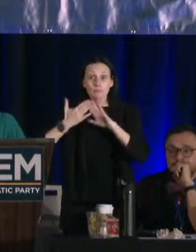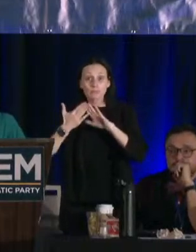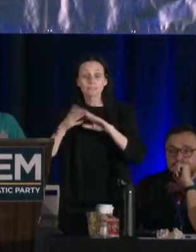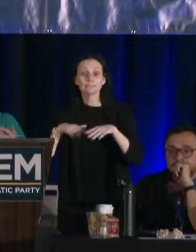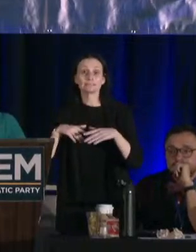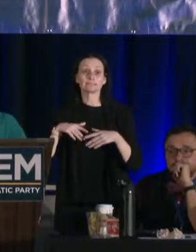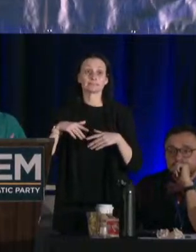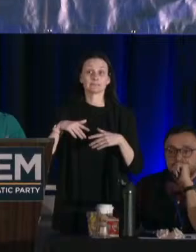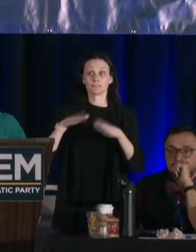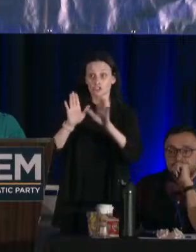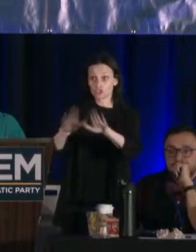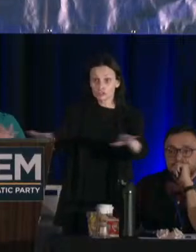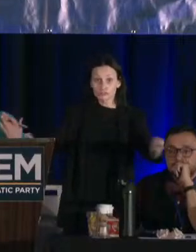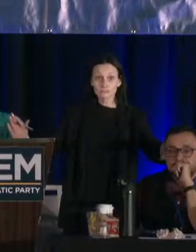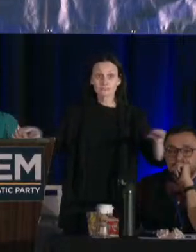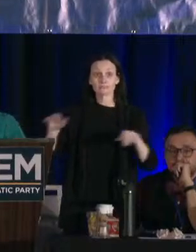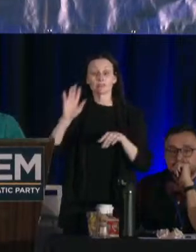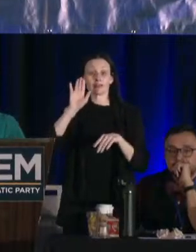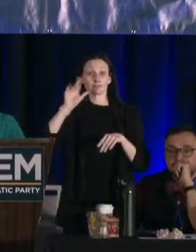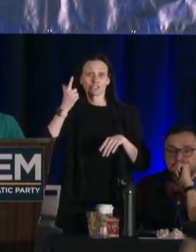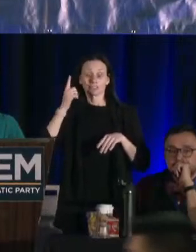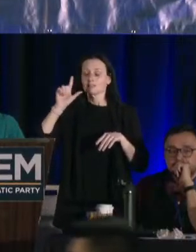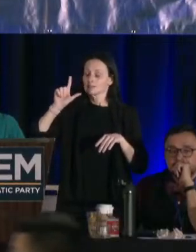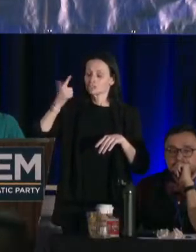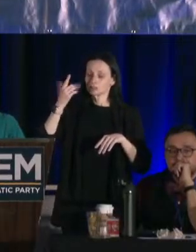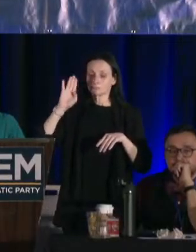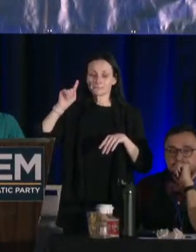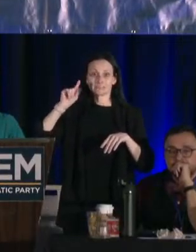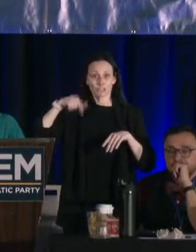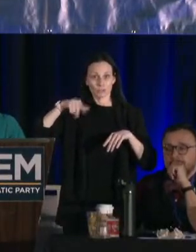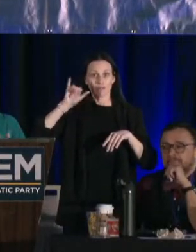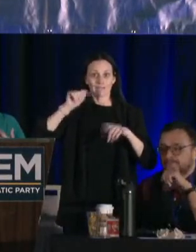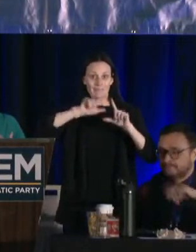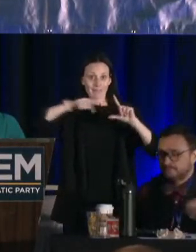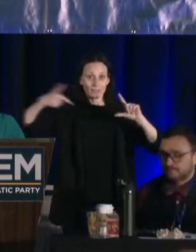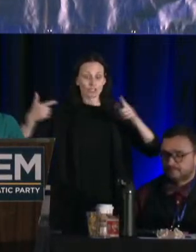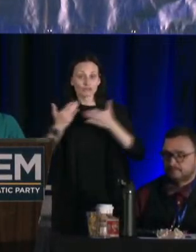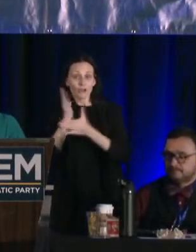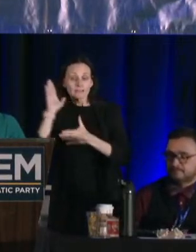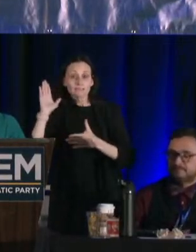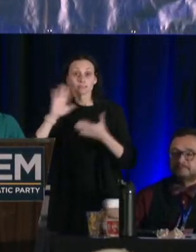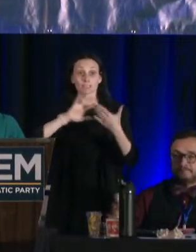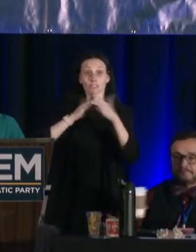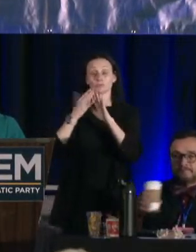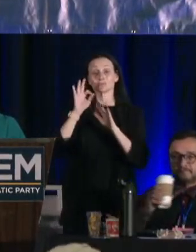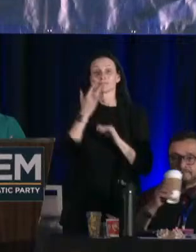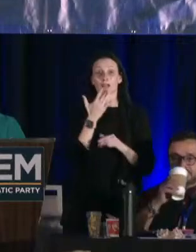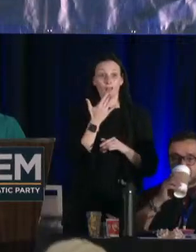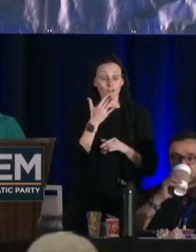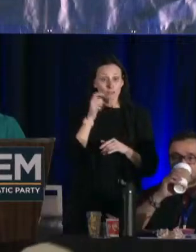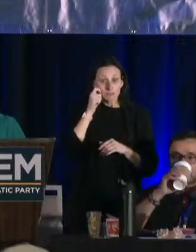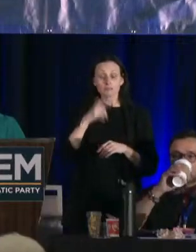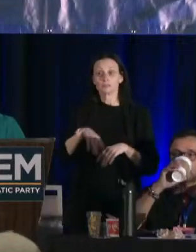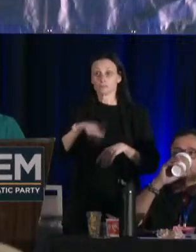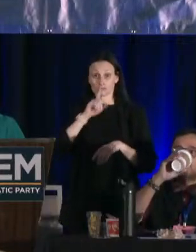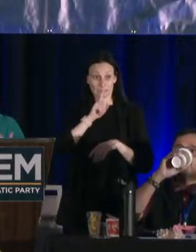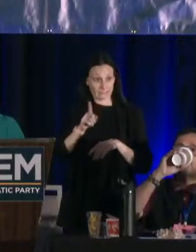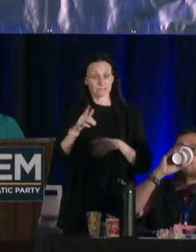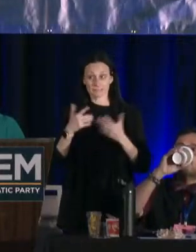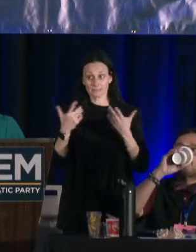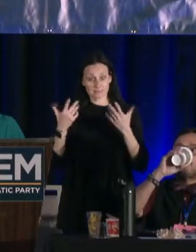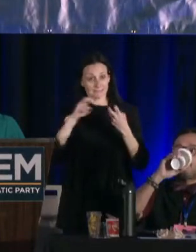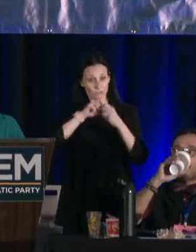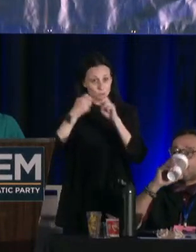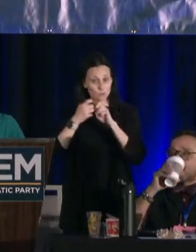communities, our children, LGBTQ rights, our communities of color, and discussing issues of equality